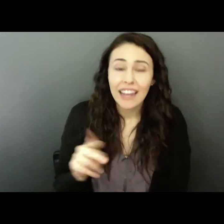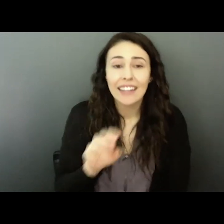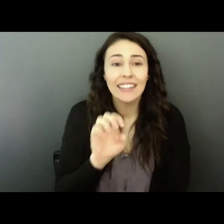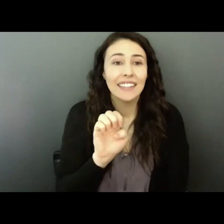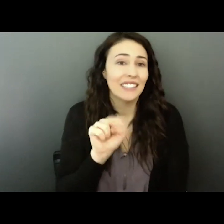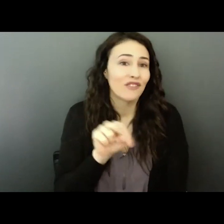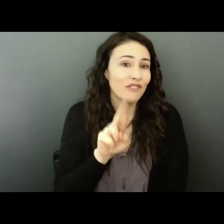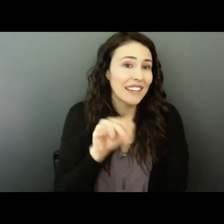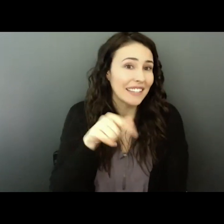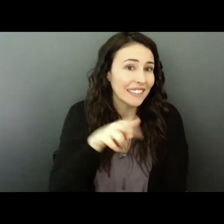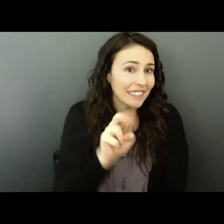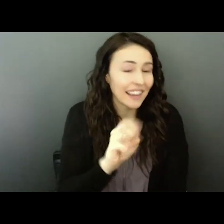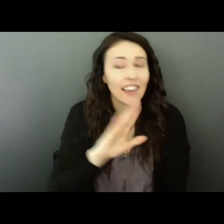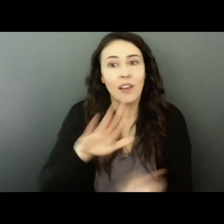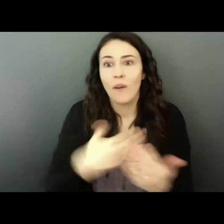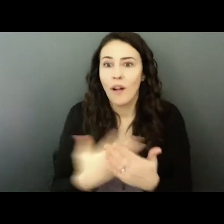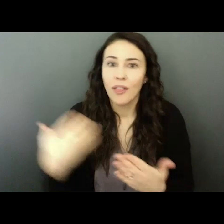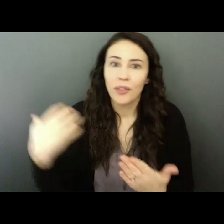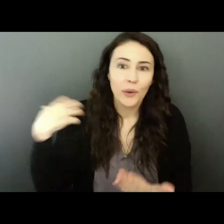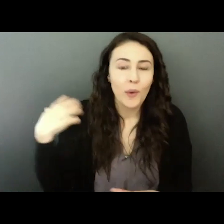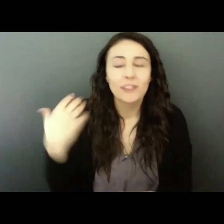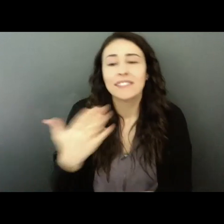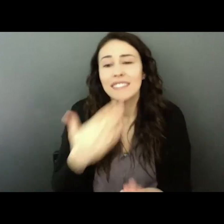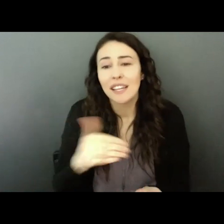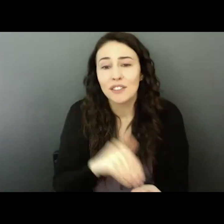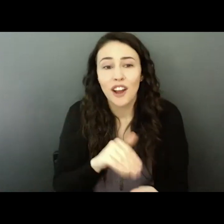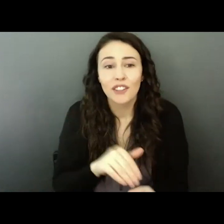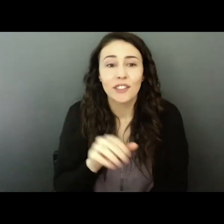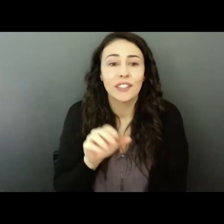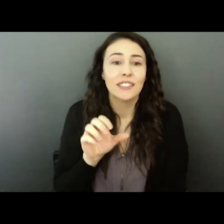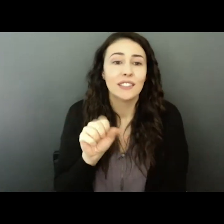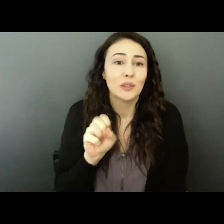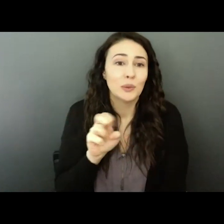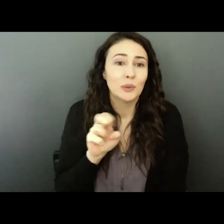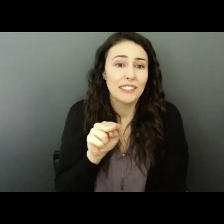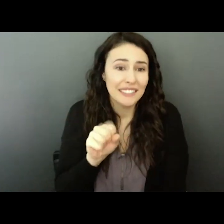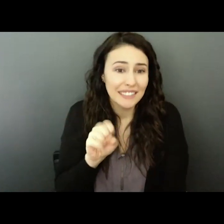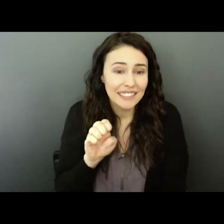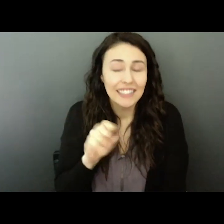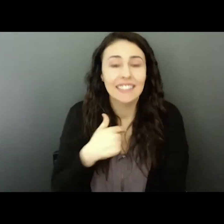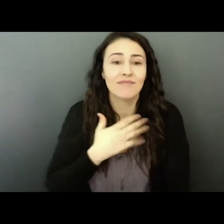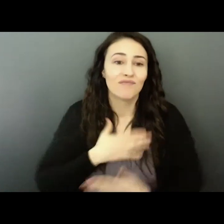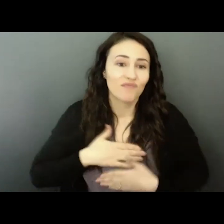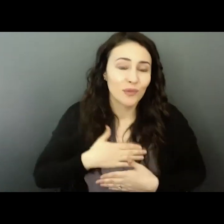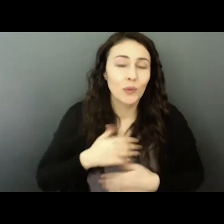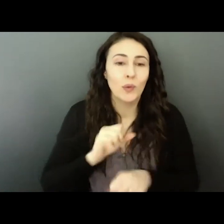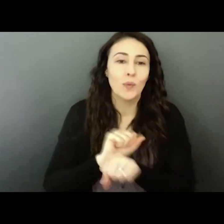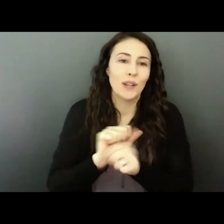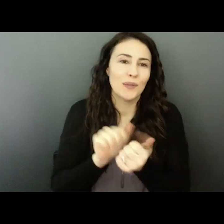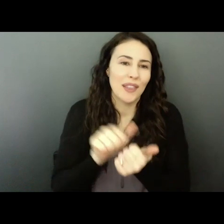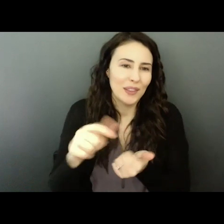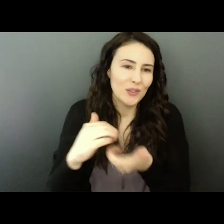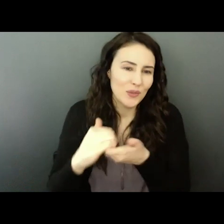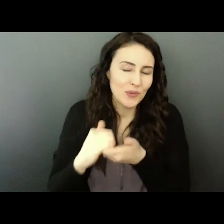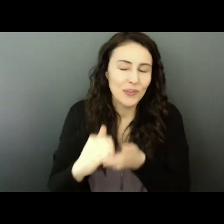of the coaches. And thank you, Dr. Senese, because I so enjoy working with you. And I think you can see, folks,